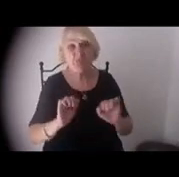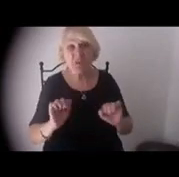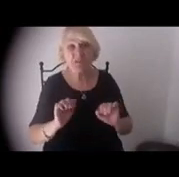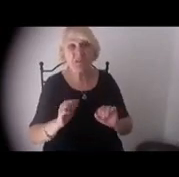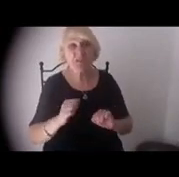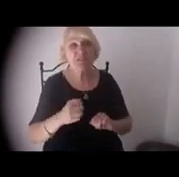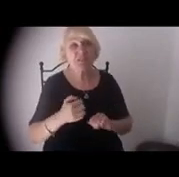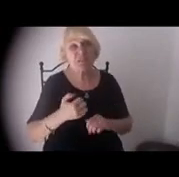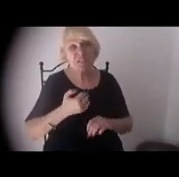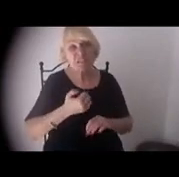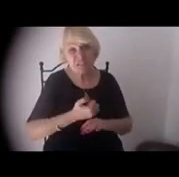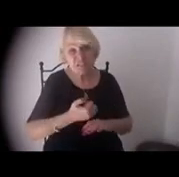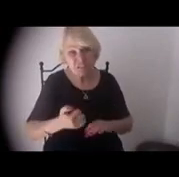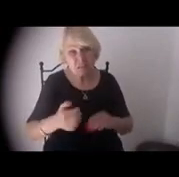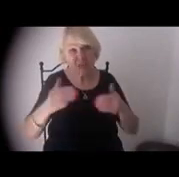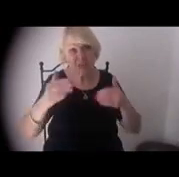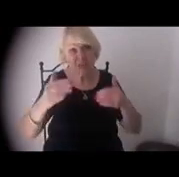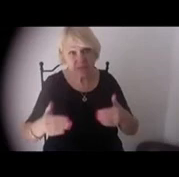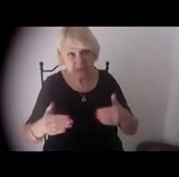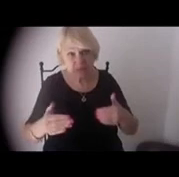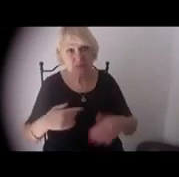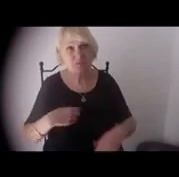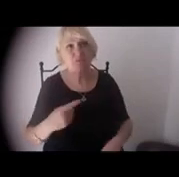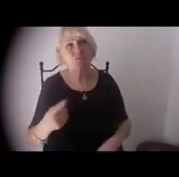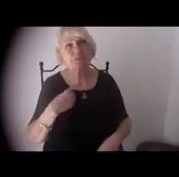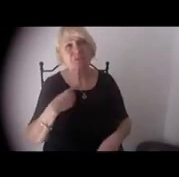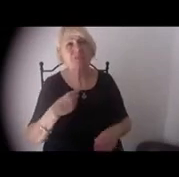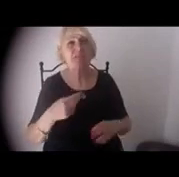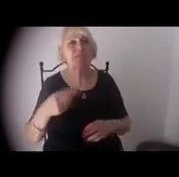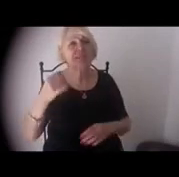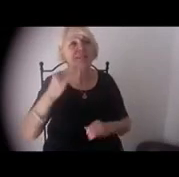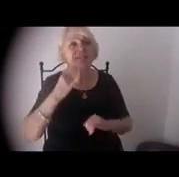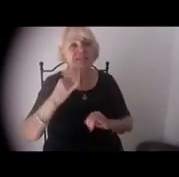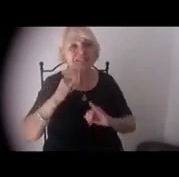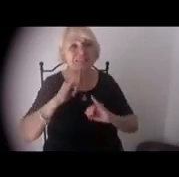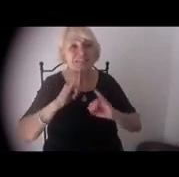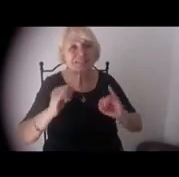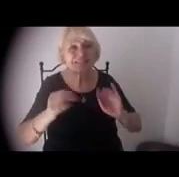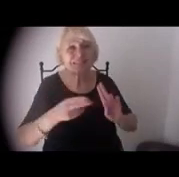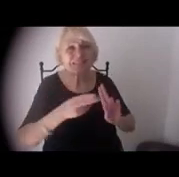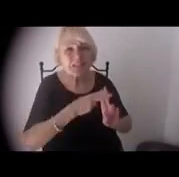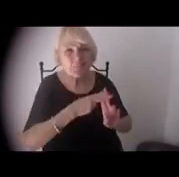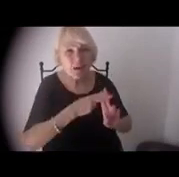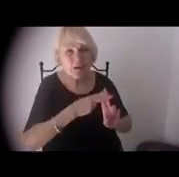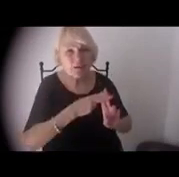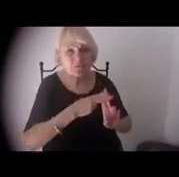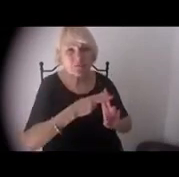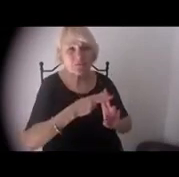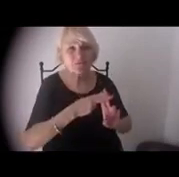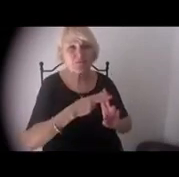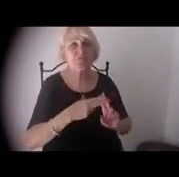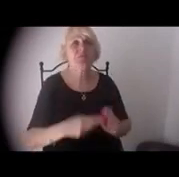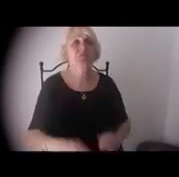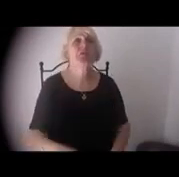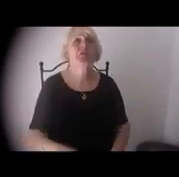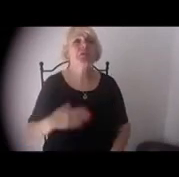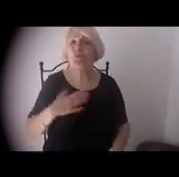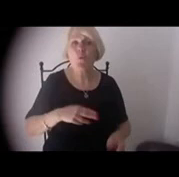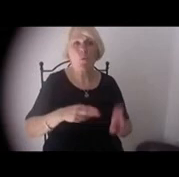stigma, and have these conversations around mental health and it not be a label that they